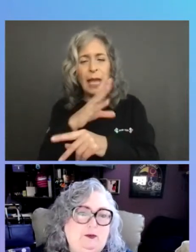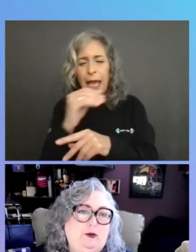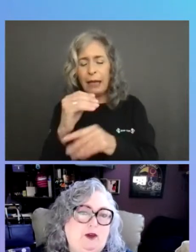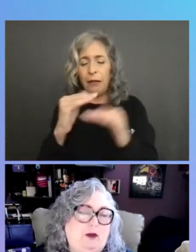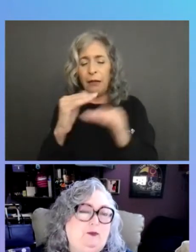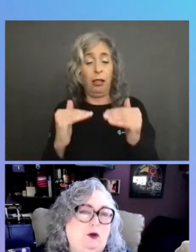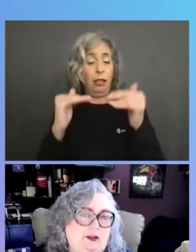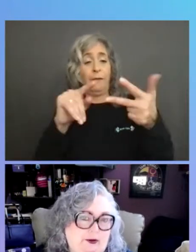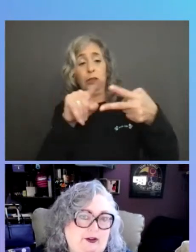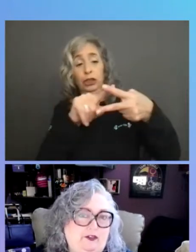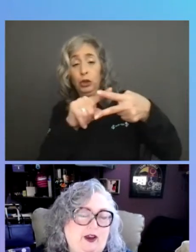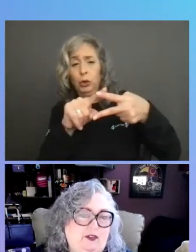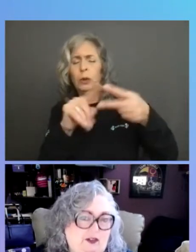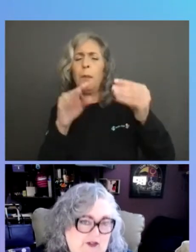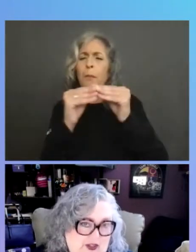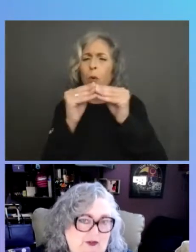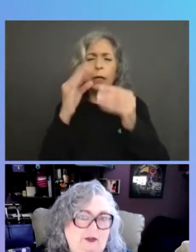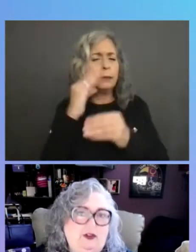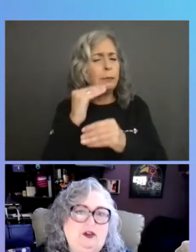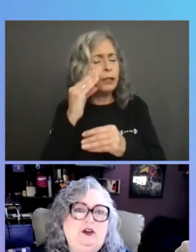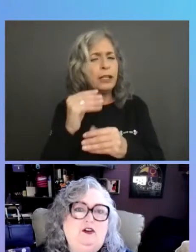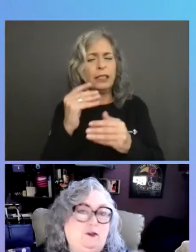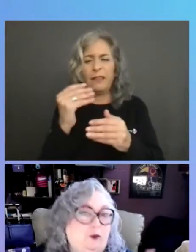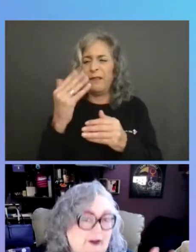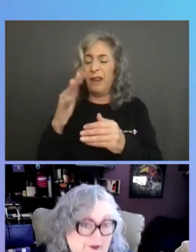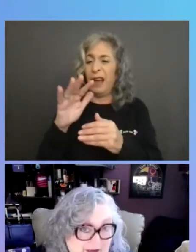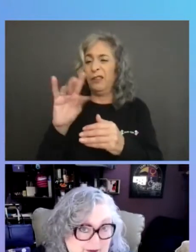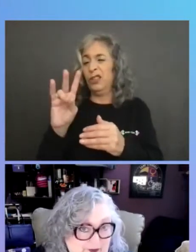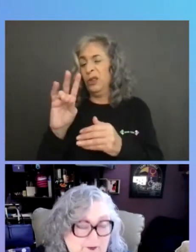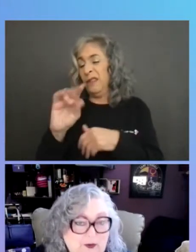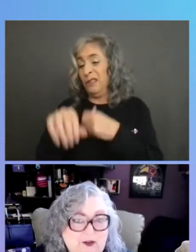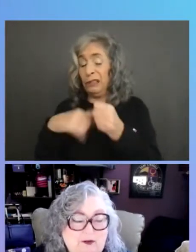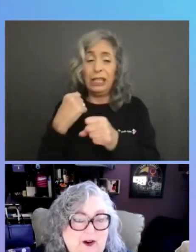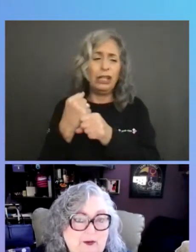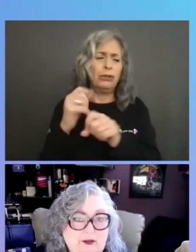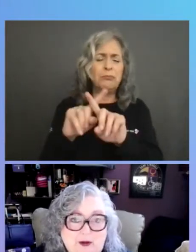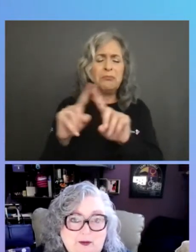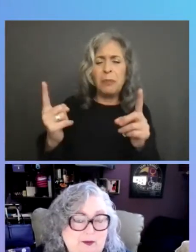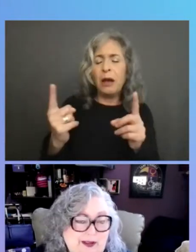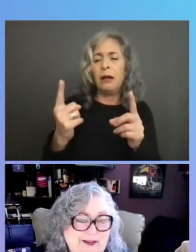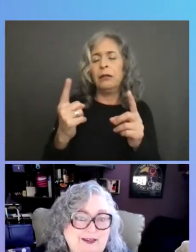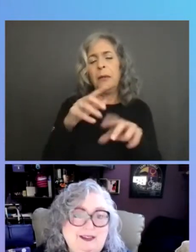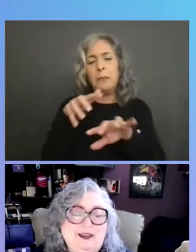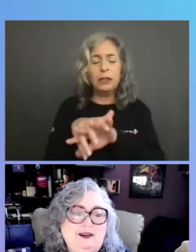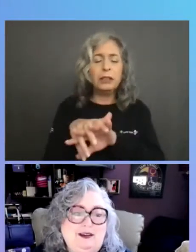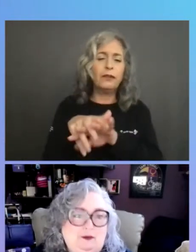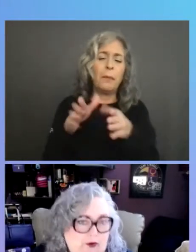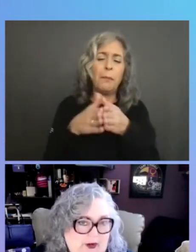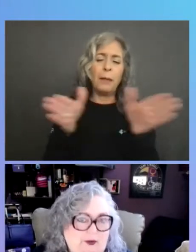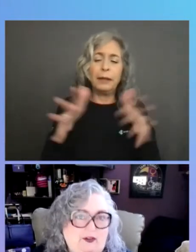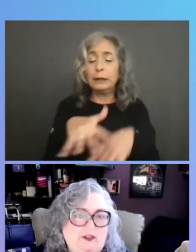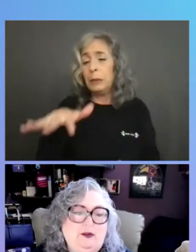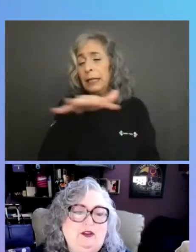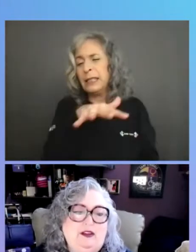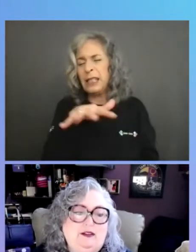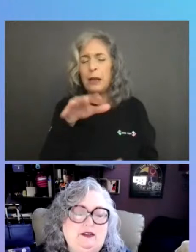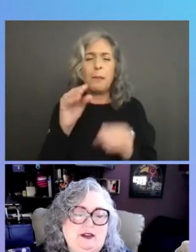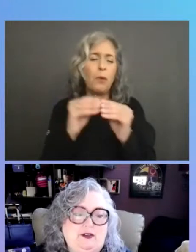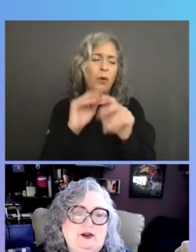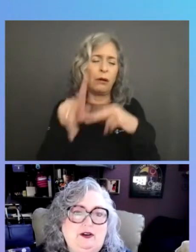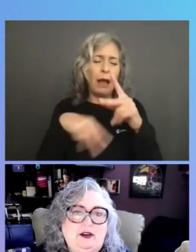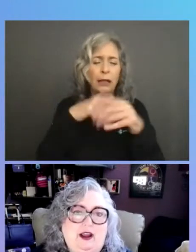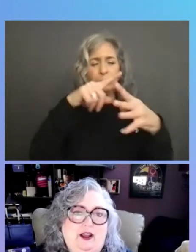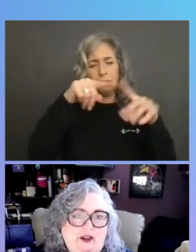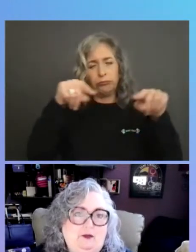2 for people who've got more experience, 5 to 7 years, for different types of built environments or public spaces, and more types of disabilities,